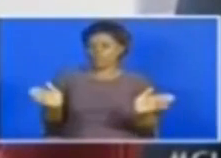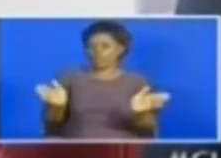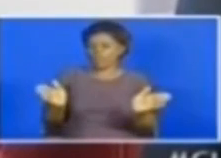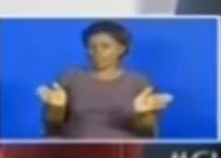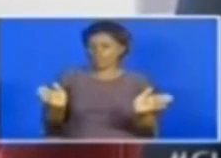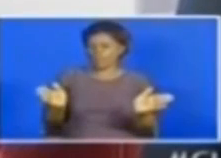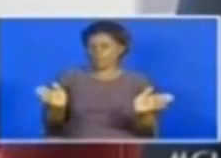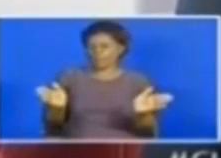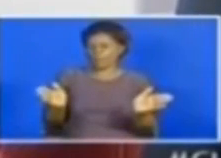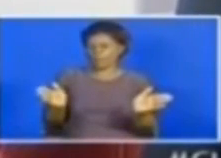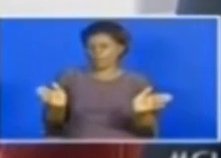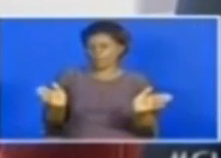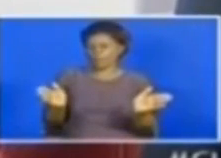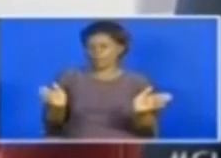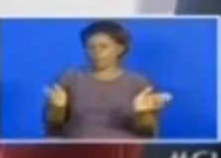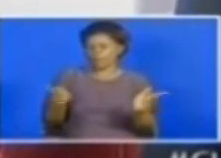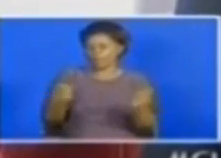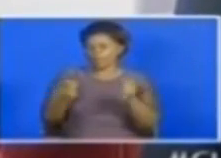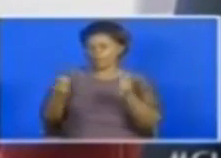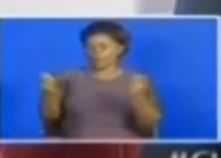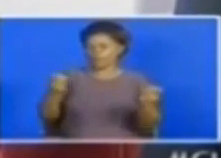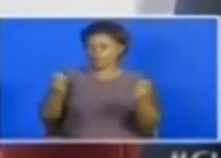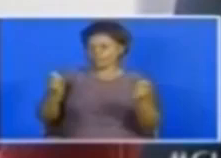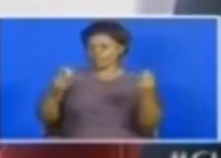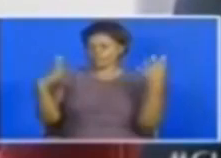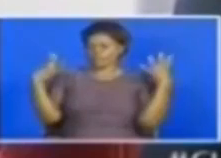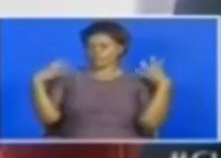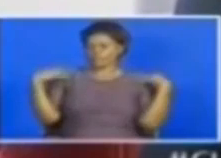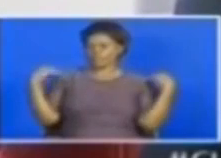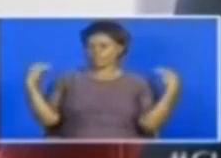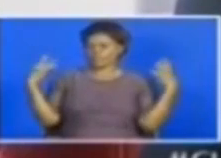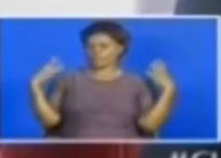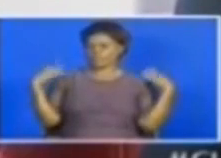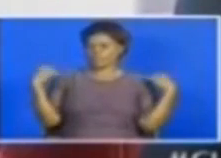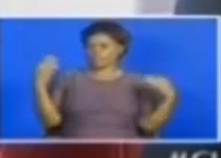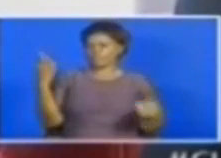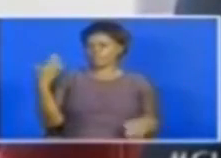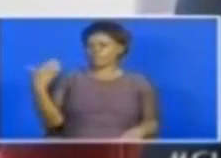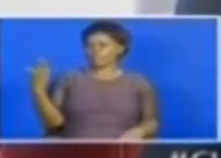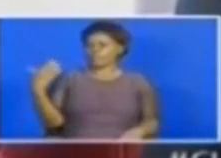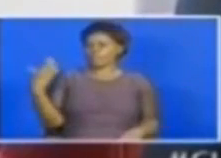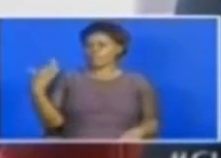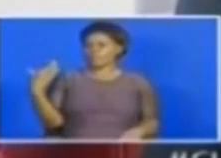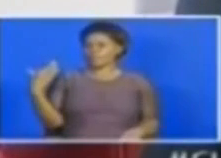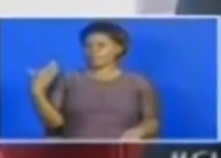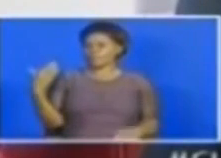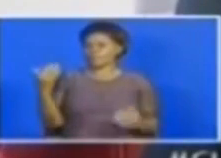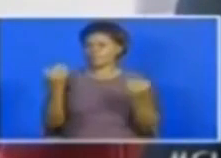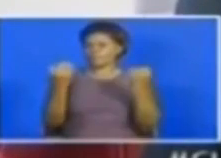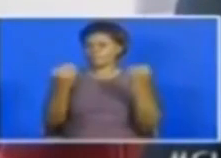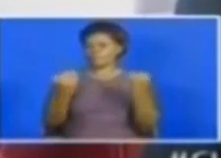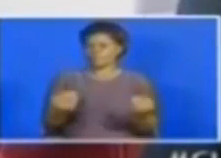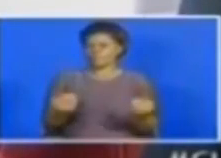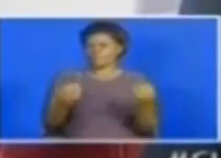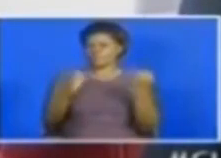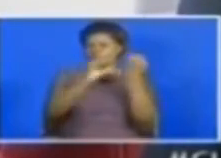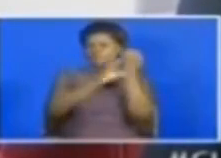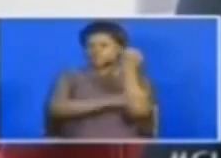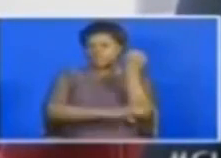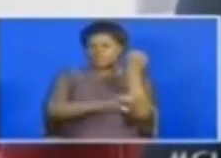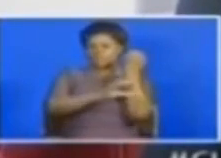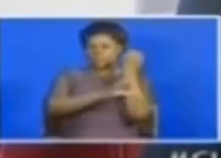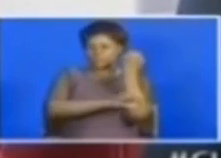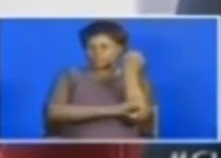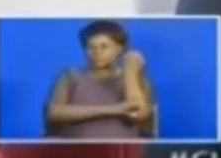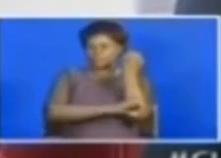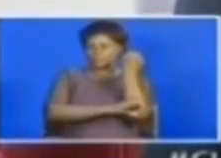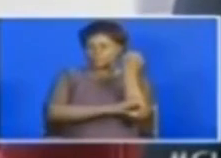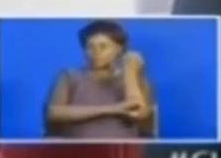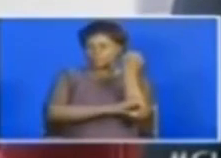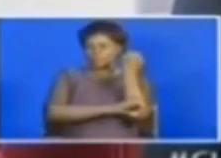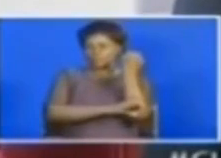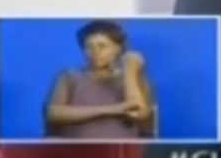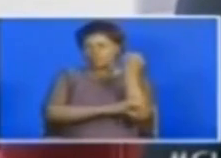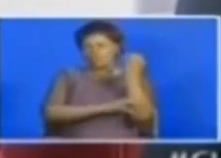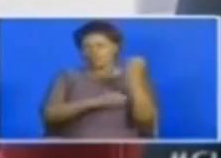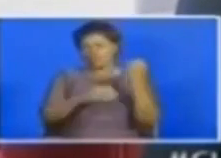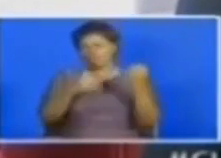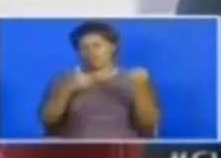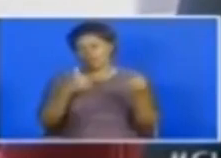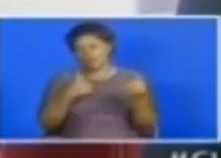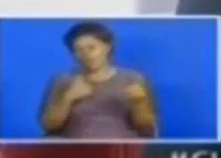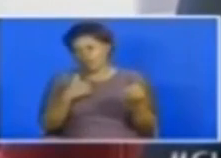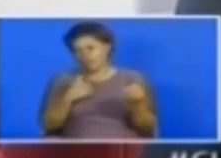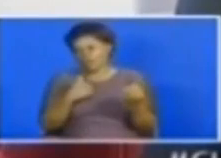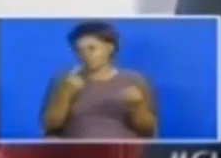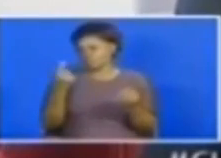governance practices. And ballot papers are going to be needed in this country one way or another. Whether you're going to have